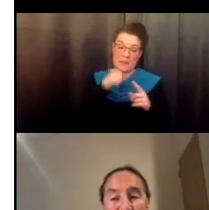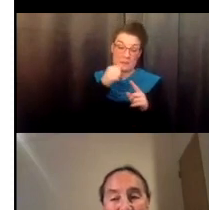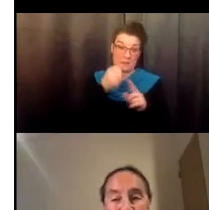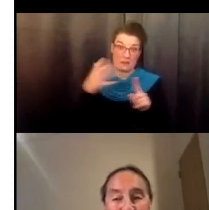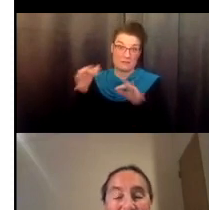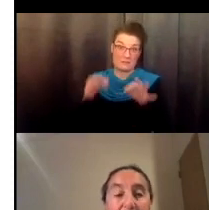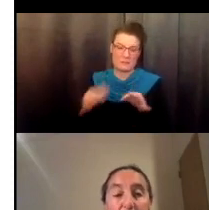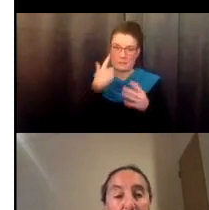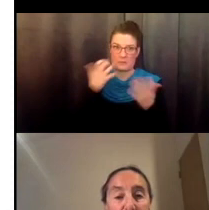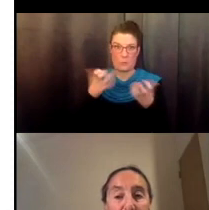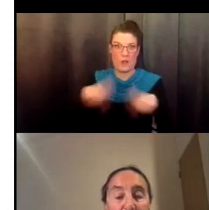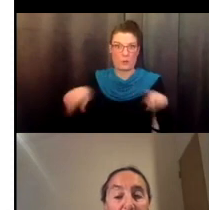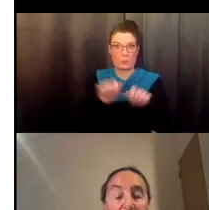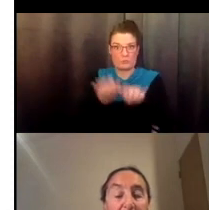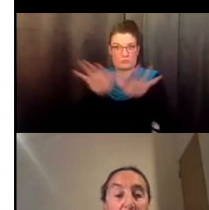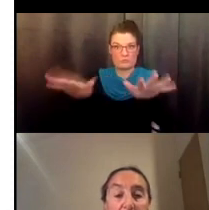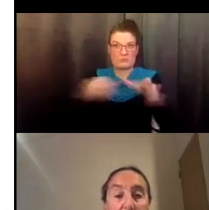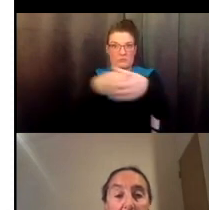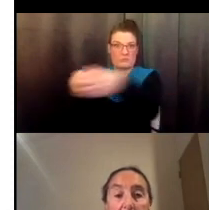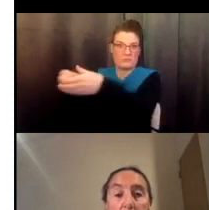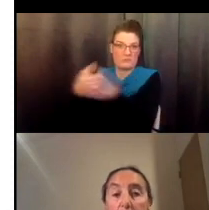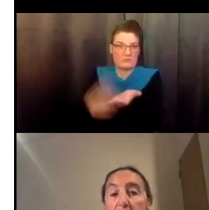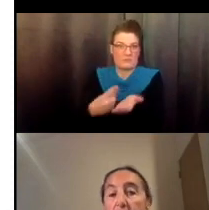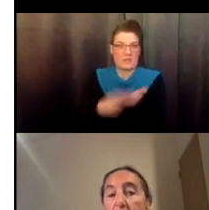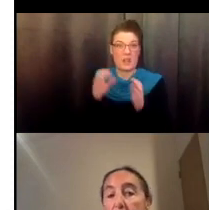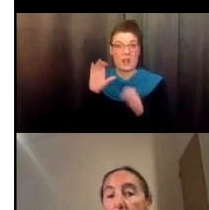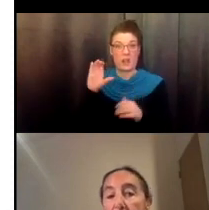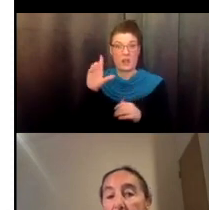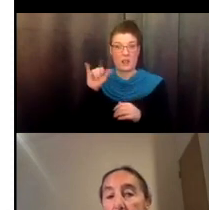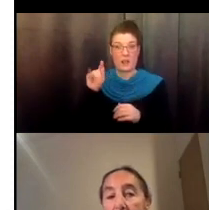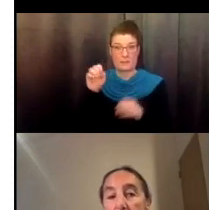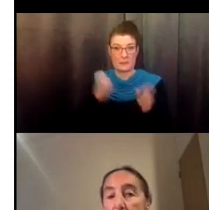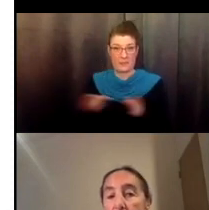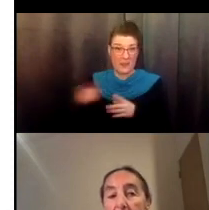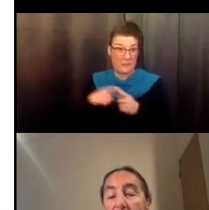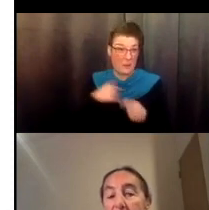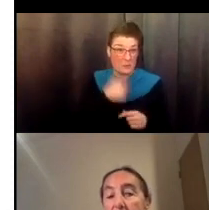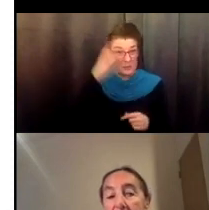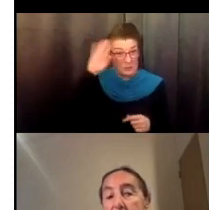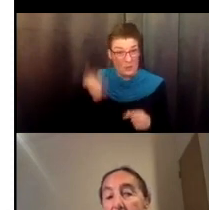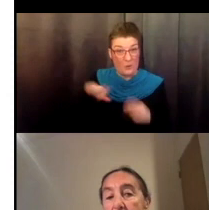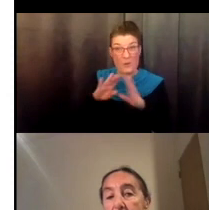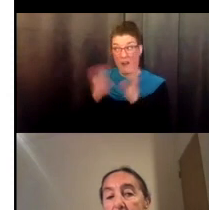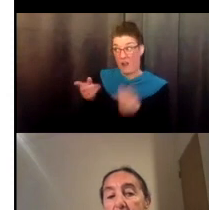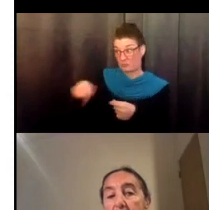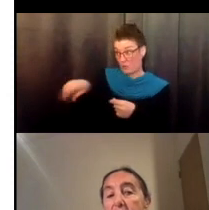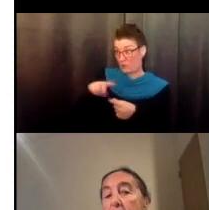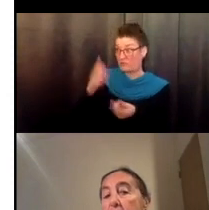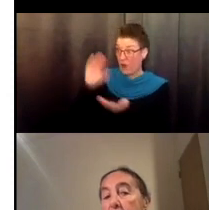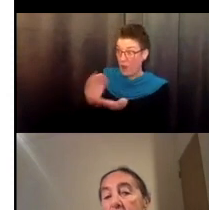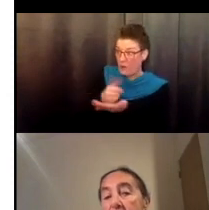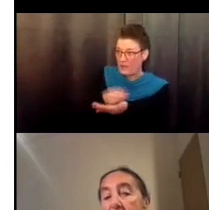your discussion of the climate plan. But we know that low-income households often lack disaster